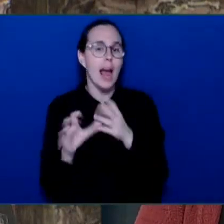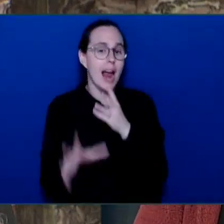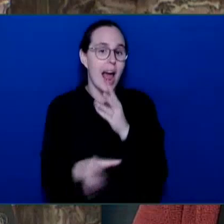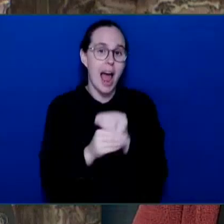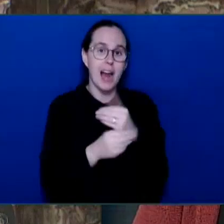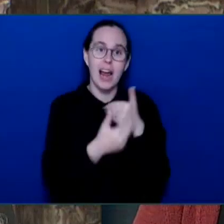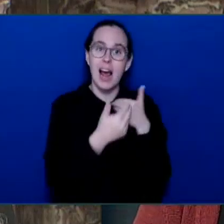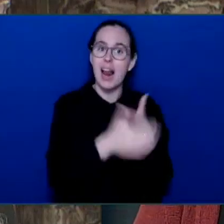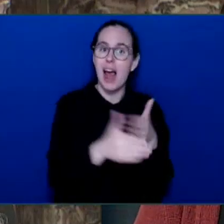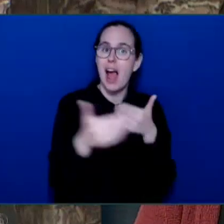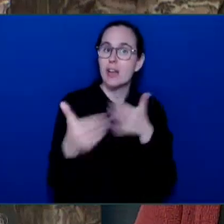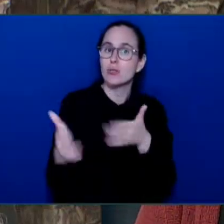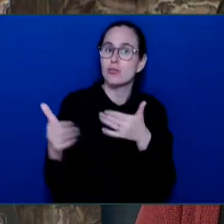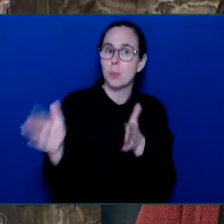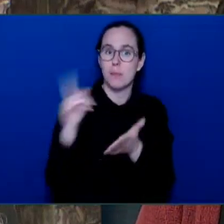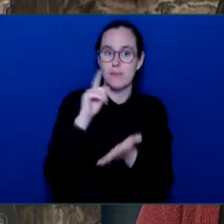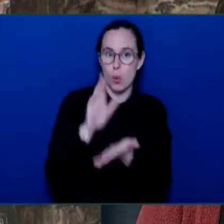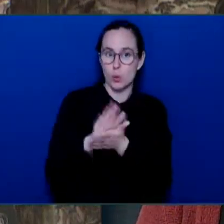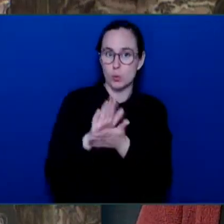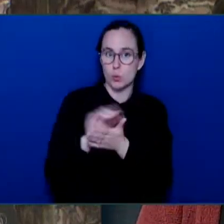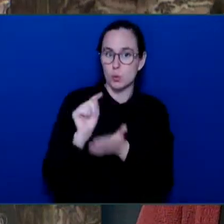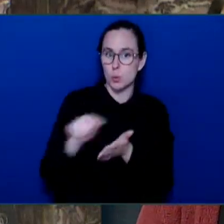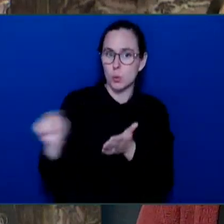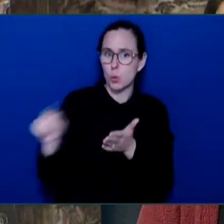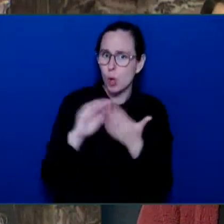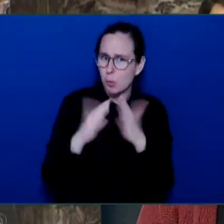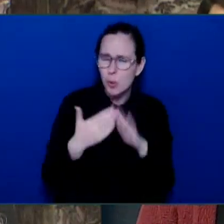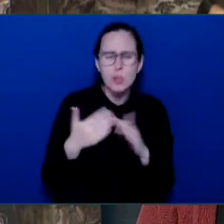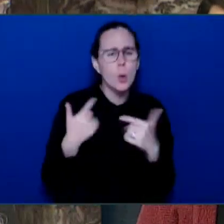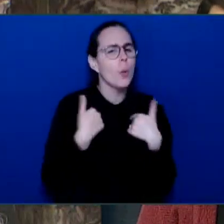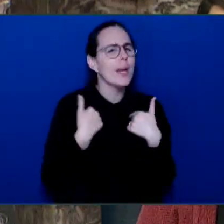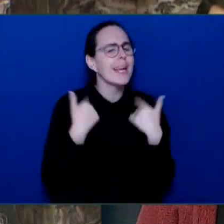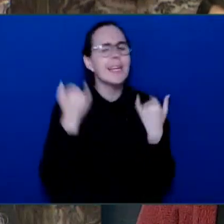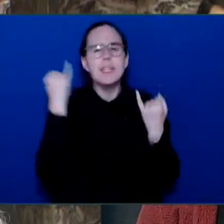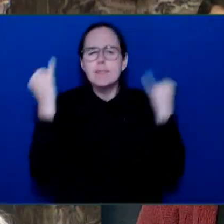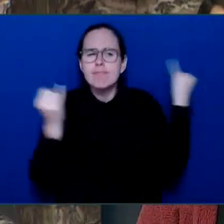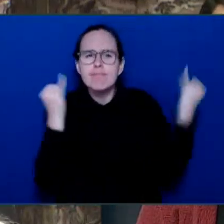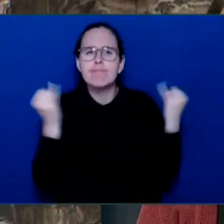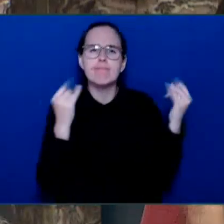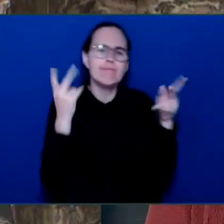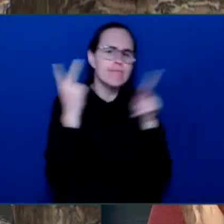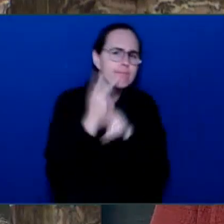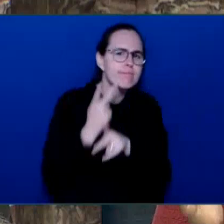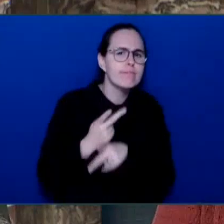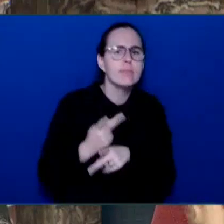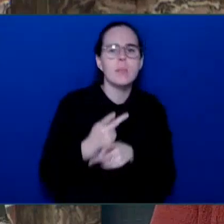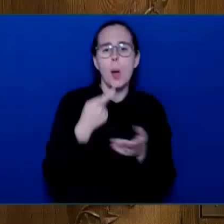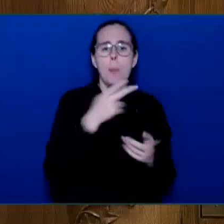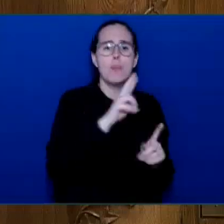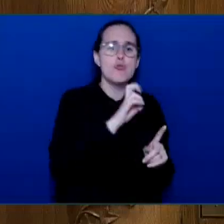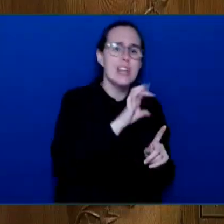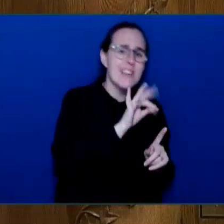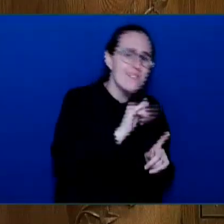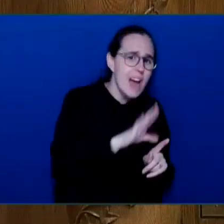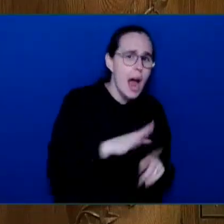classroom, looking at different ideas, and we will keep on working with the school districts to resolve this issue.